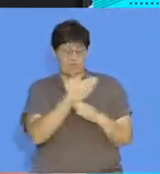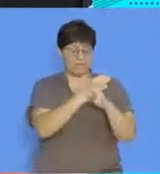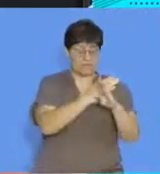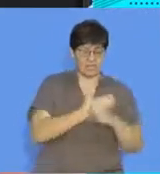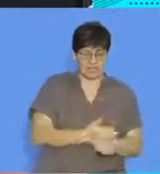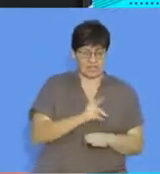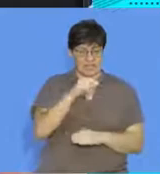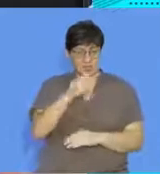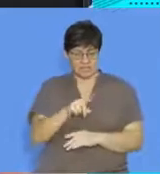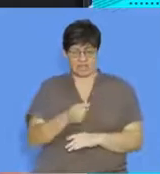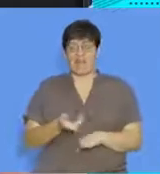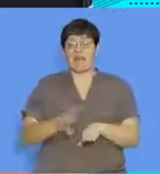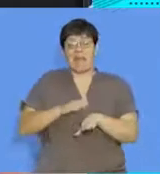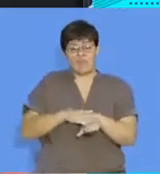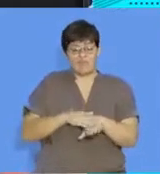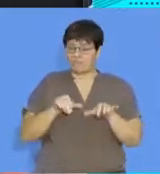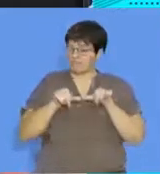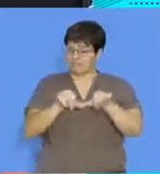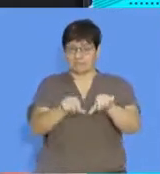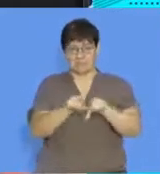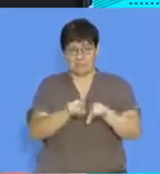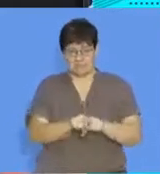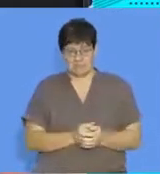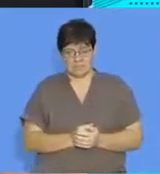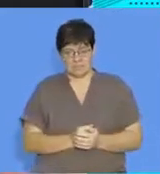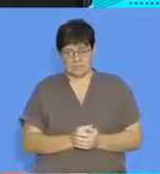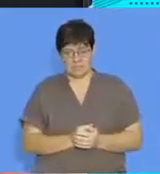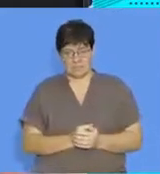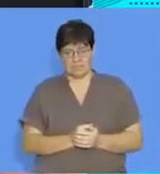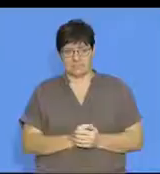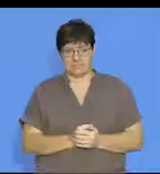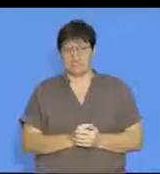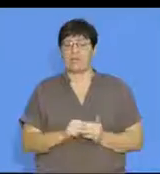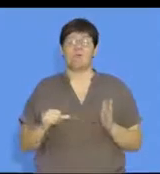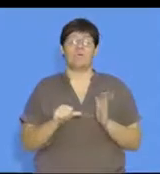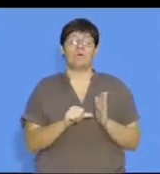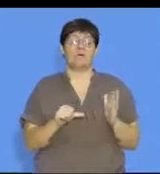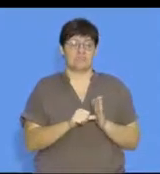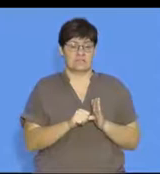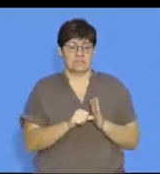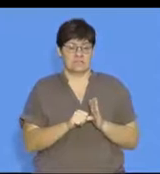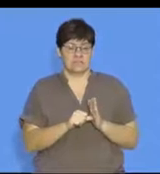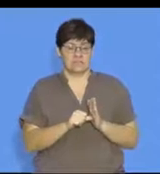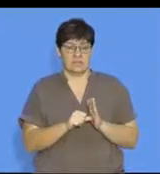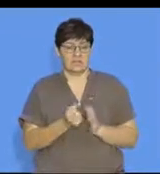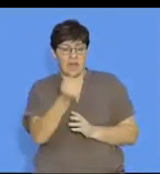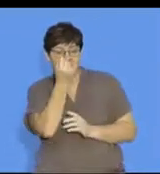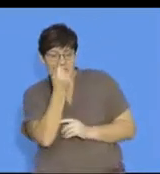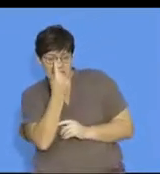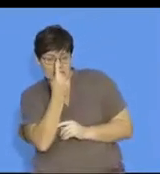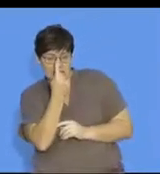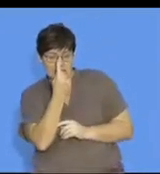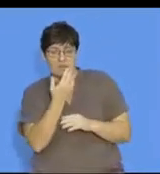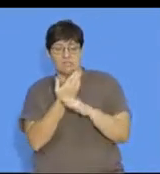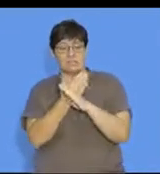combination of resistors, the amount of current remains constant. Right. This is a very, very important understanding to say